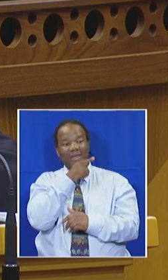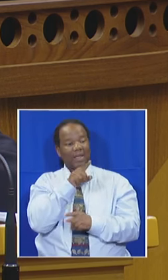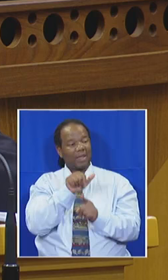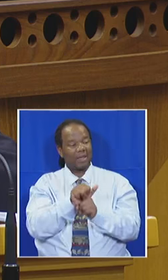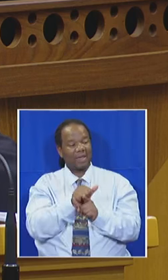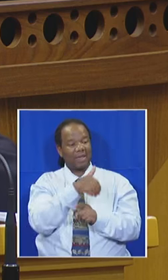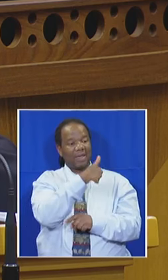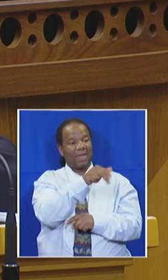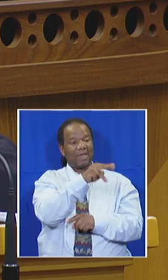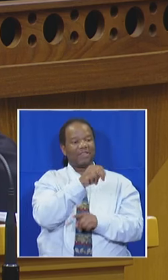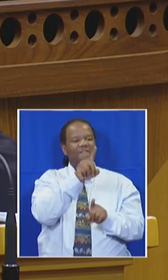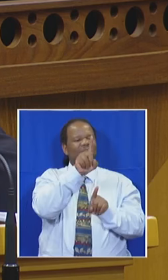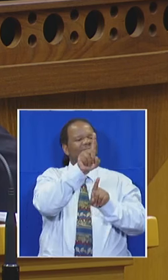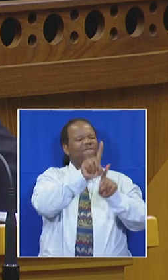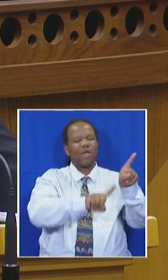restitution.